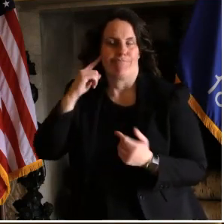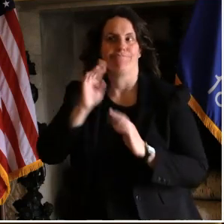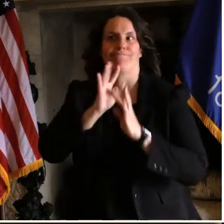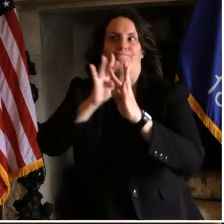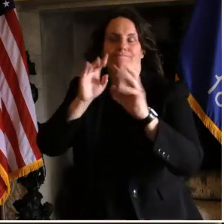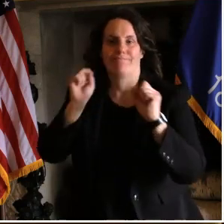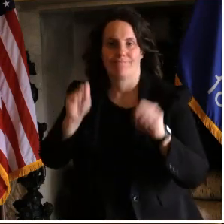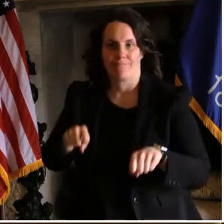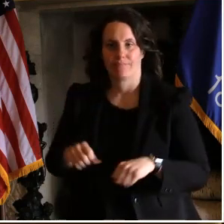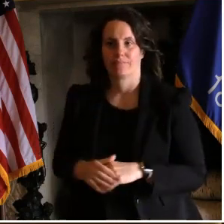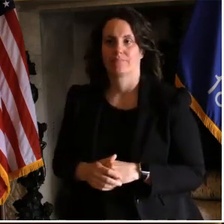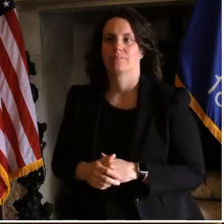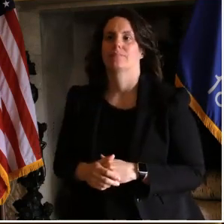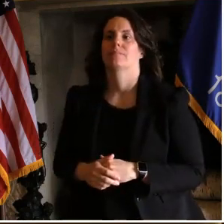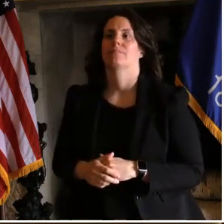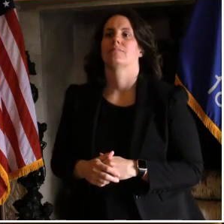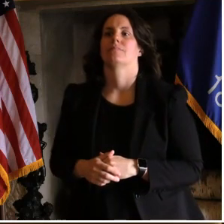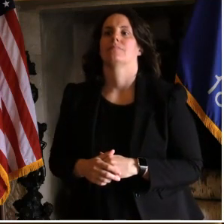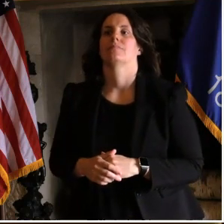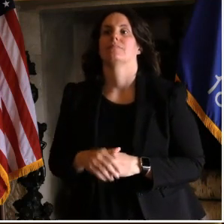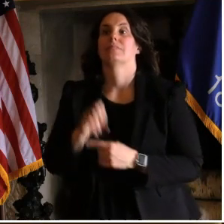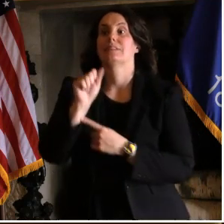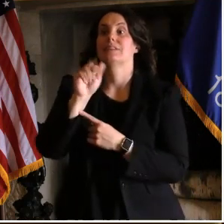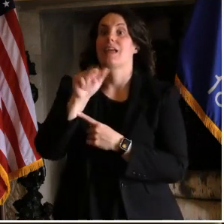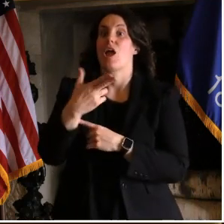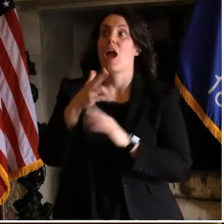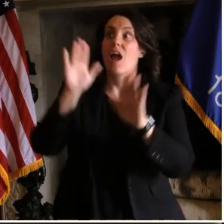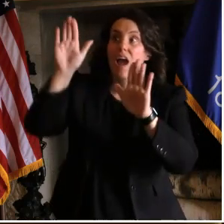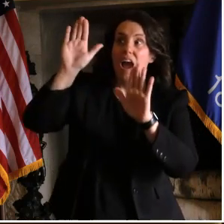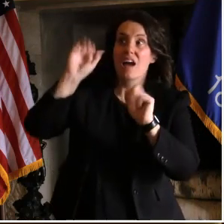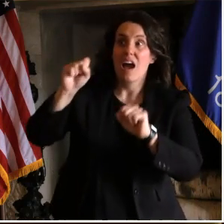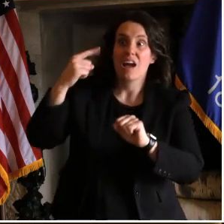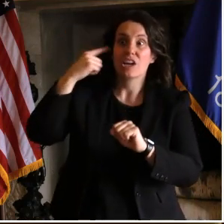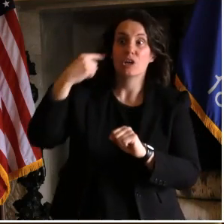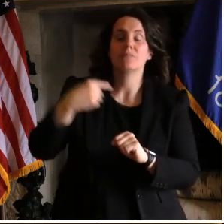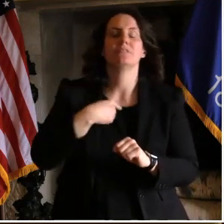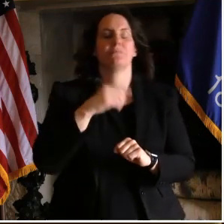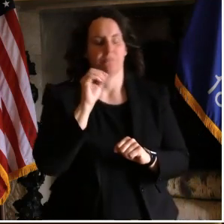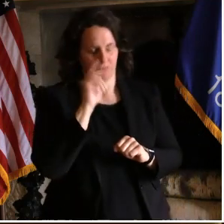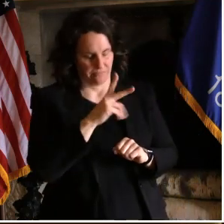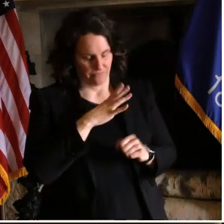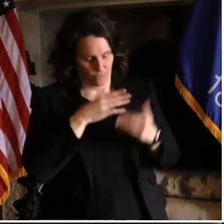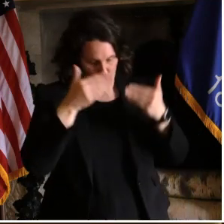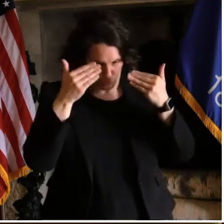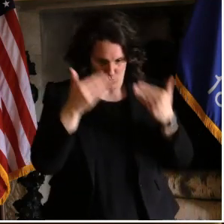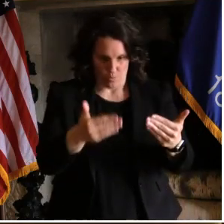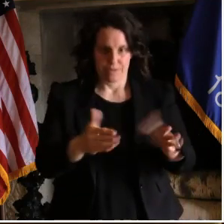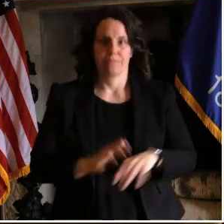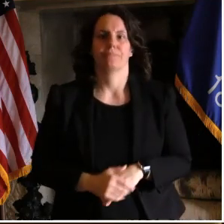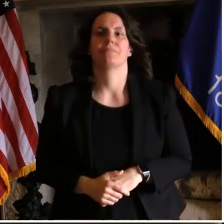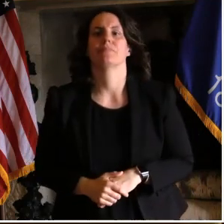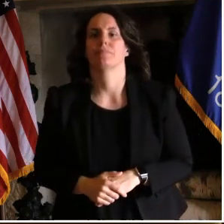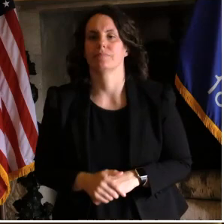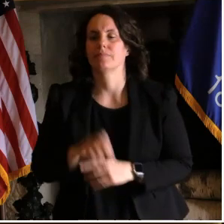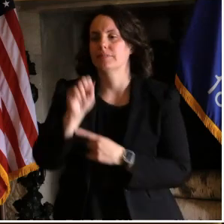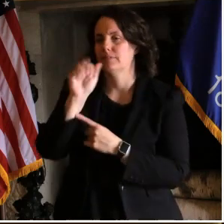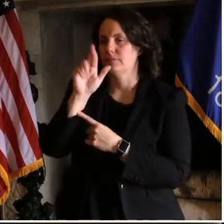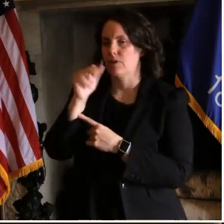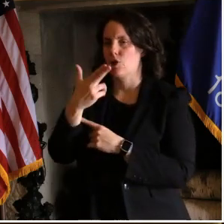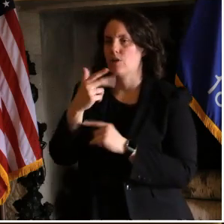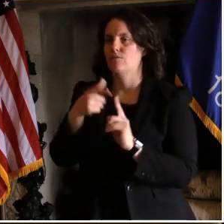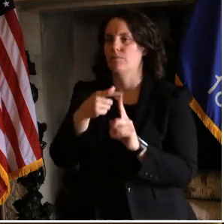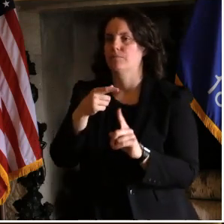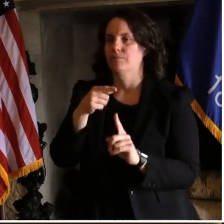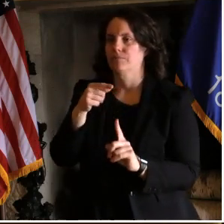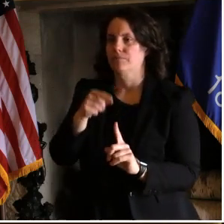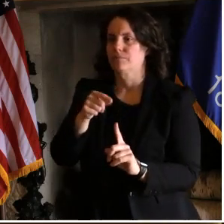Hi, this is Sarah Thompson. I'm sorry, can you hear me now? Yes, we can. Okay, thank you. I know there are not a lot of specifics yet